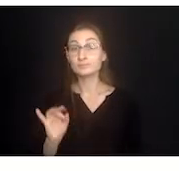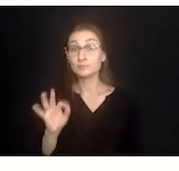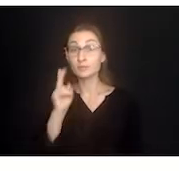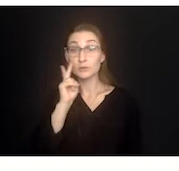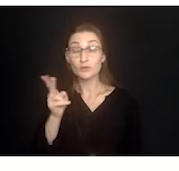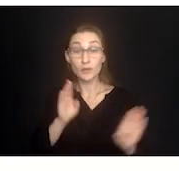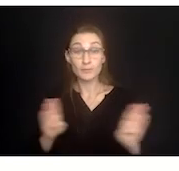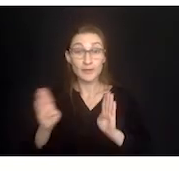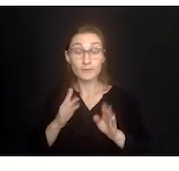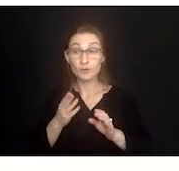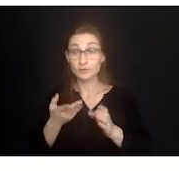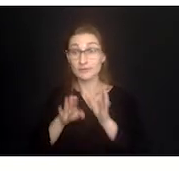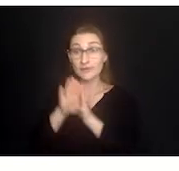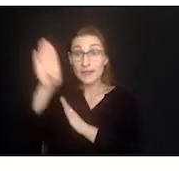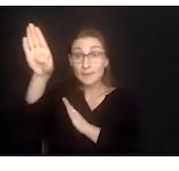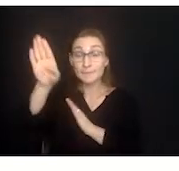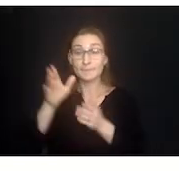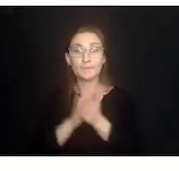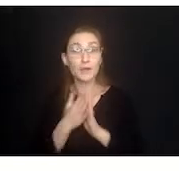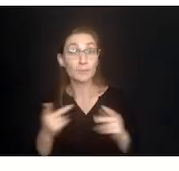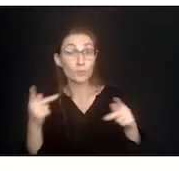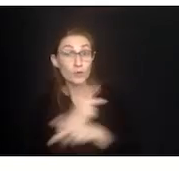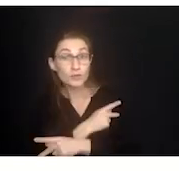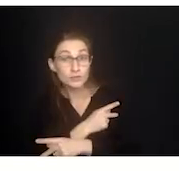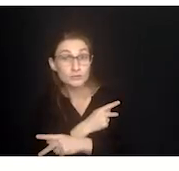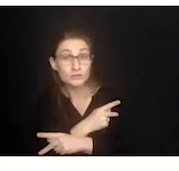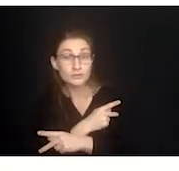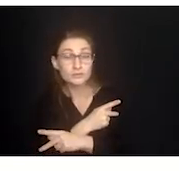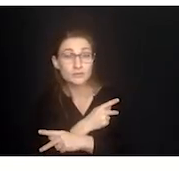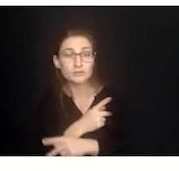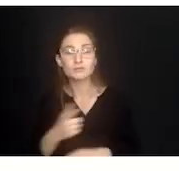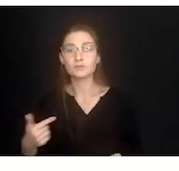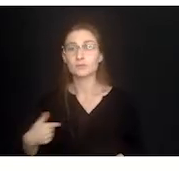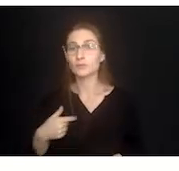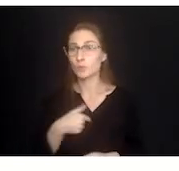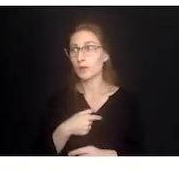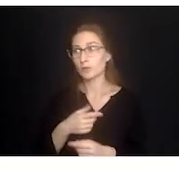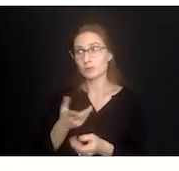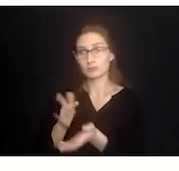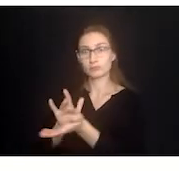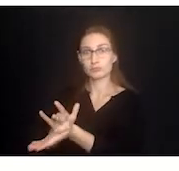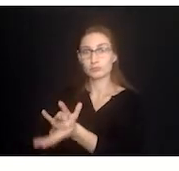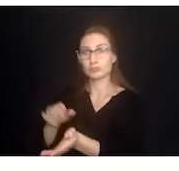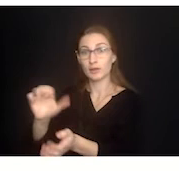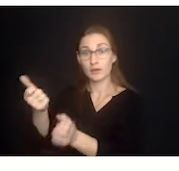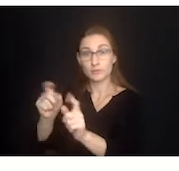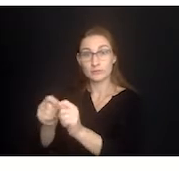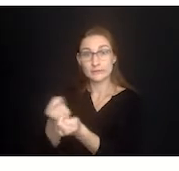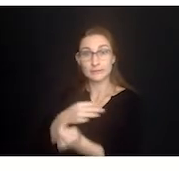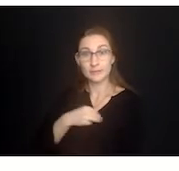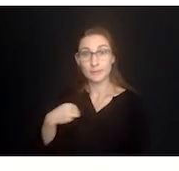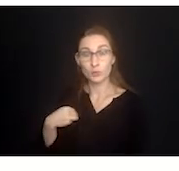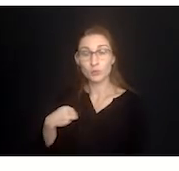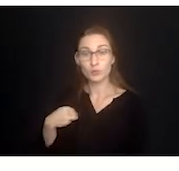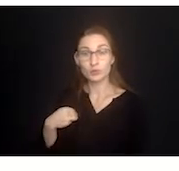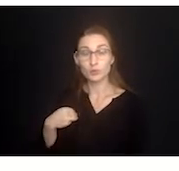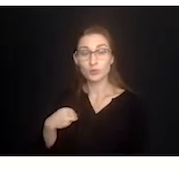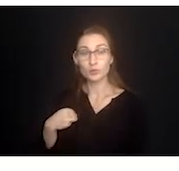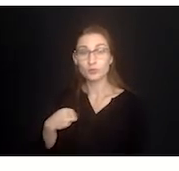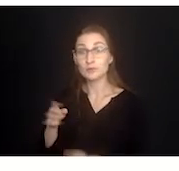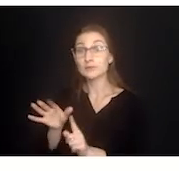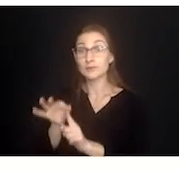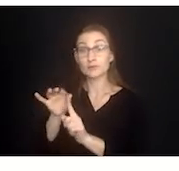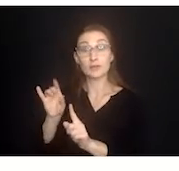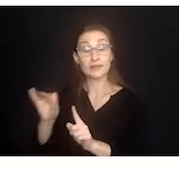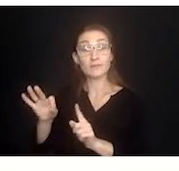moving. If we started to see behaviors develop, worsen, or any changes that were undesirable, we checked with other team